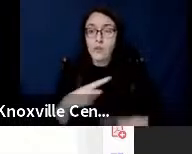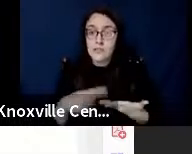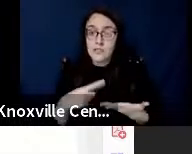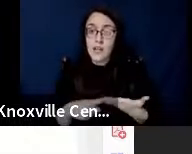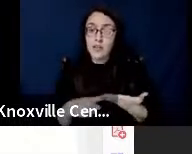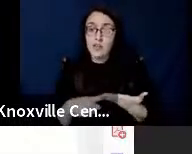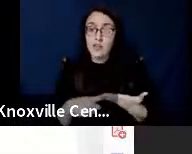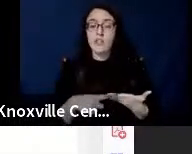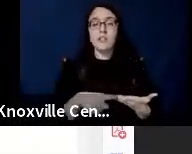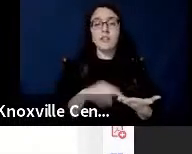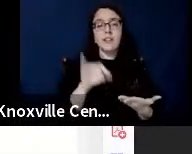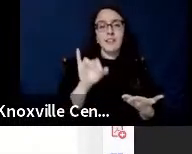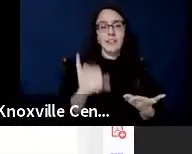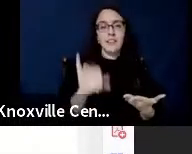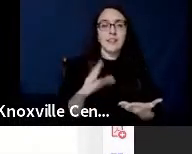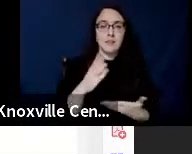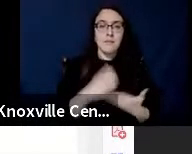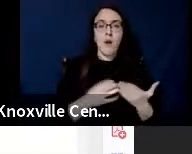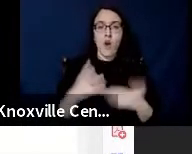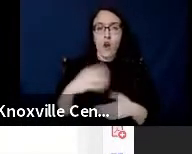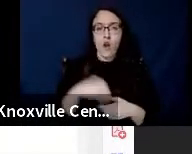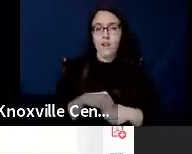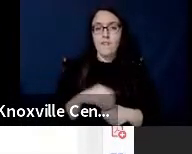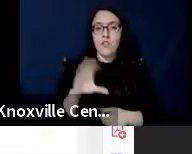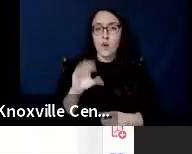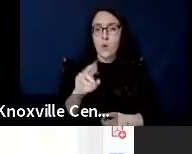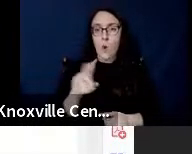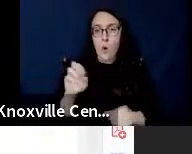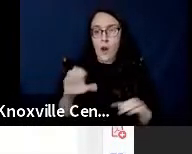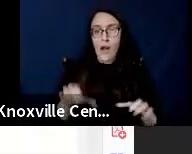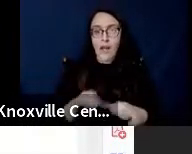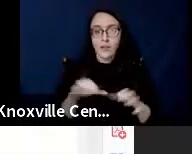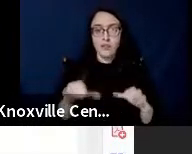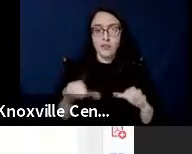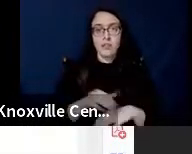is part of one of the core actions.